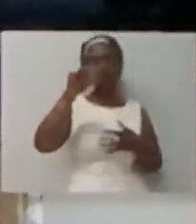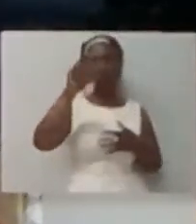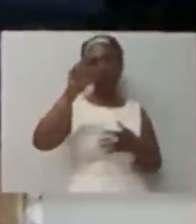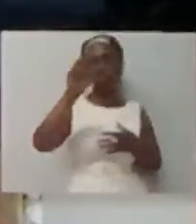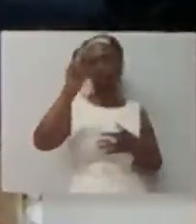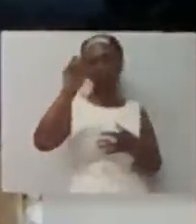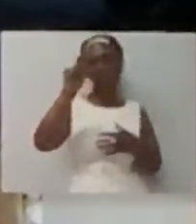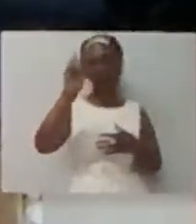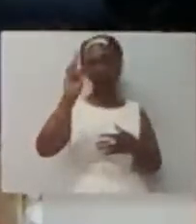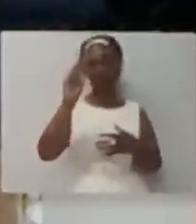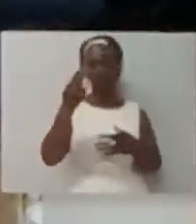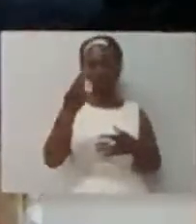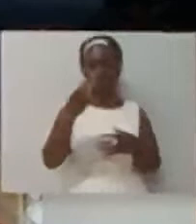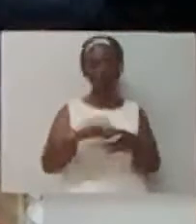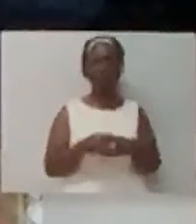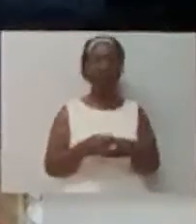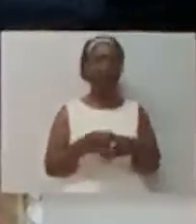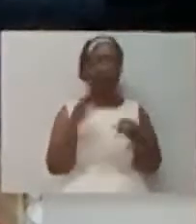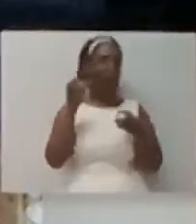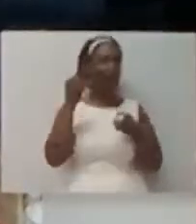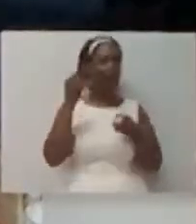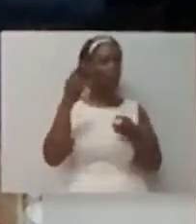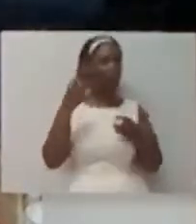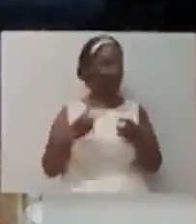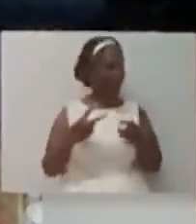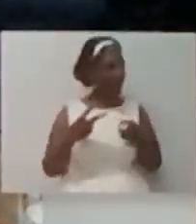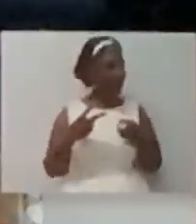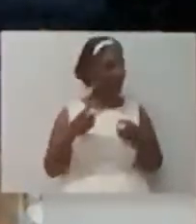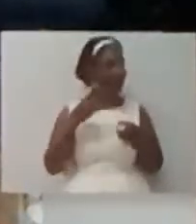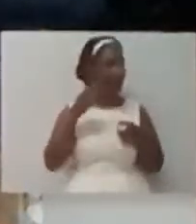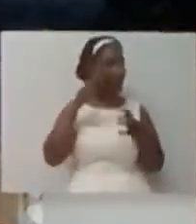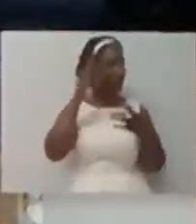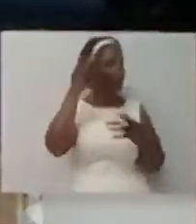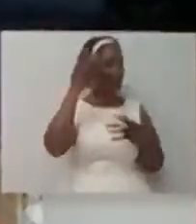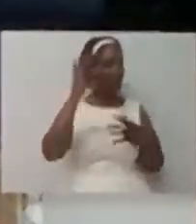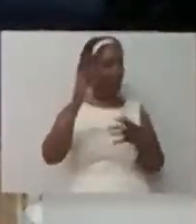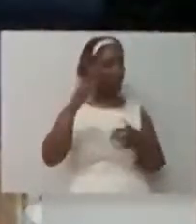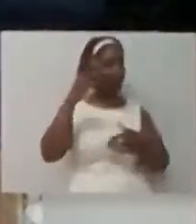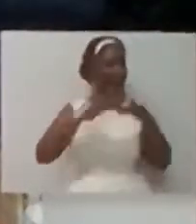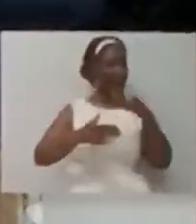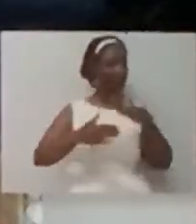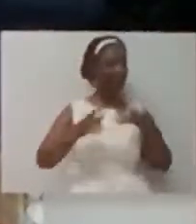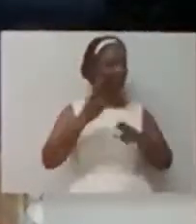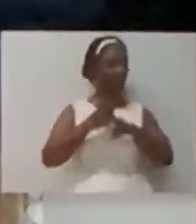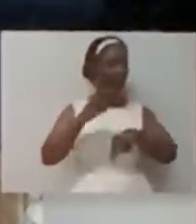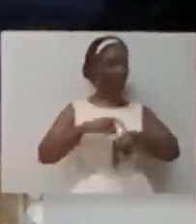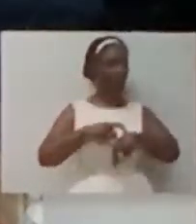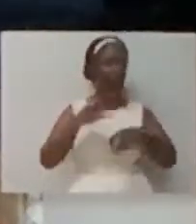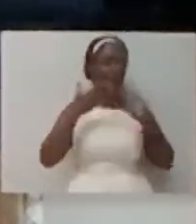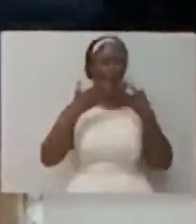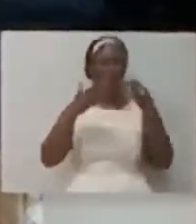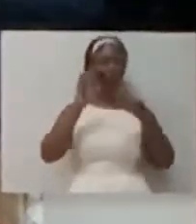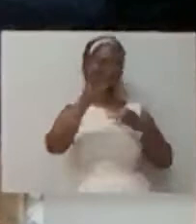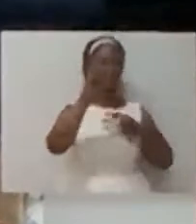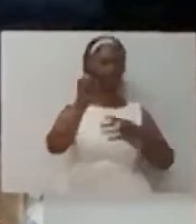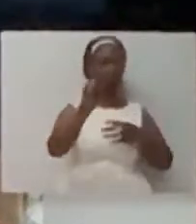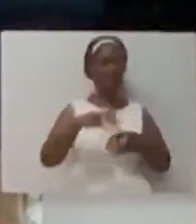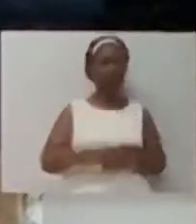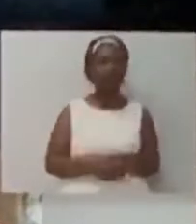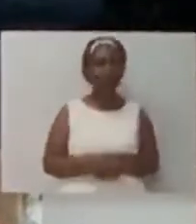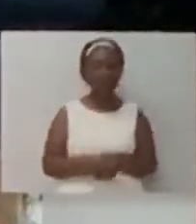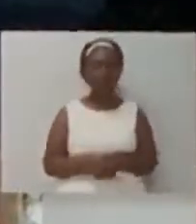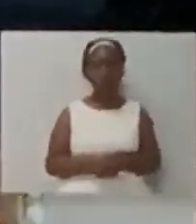wrote, "Half of seeming clever is knowing to close your mouth at the right times." Good luck to all of you.